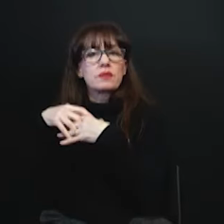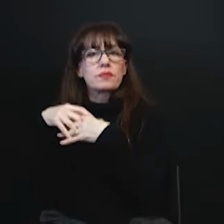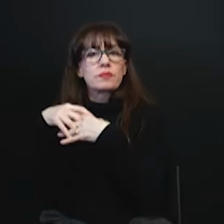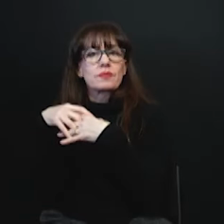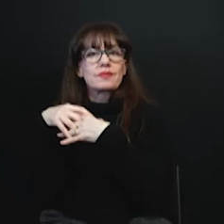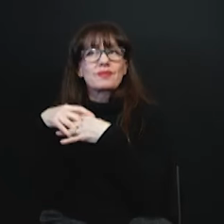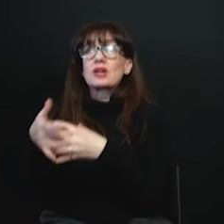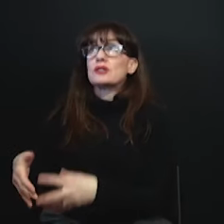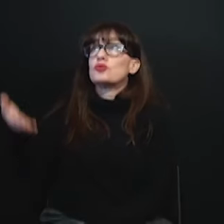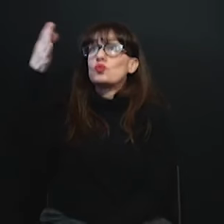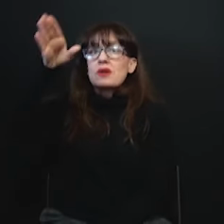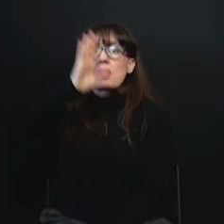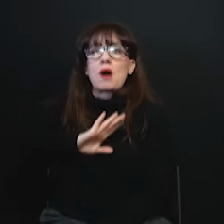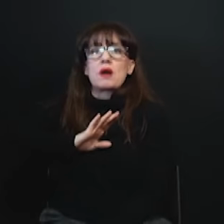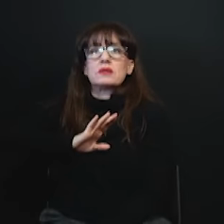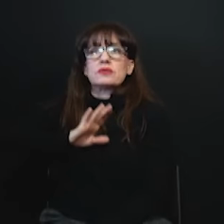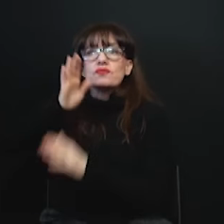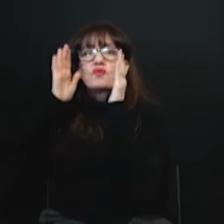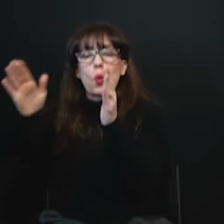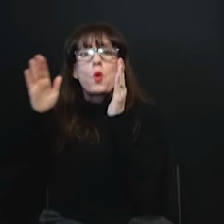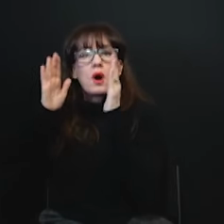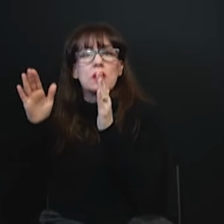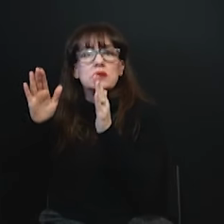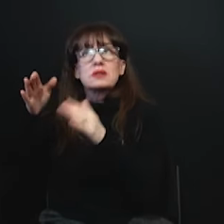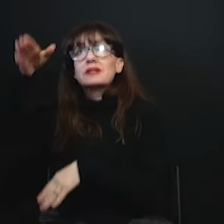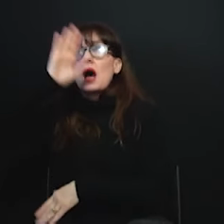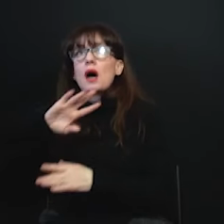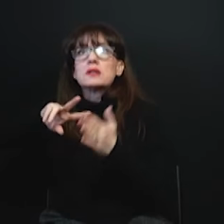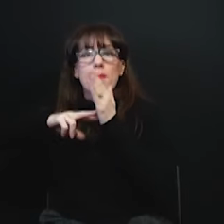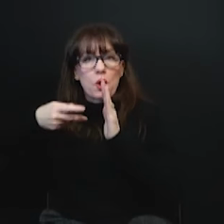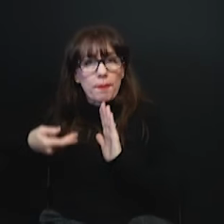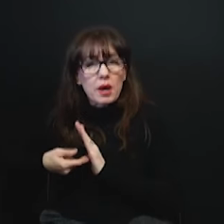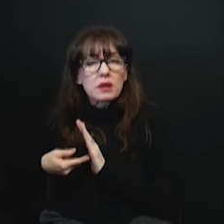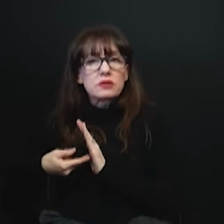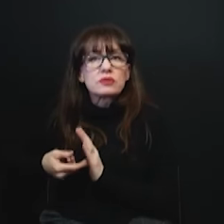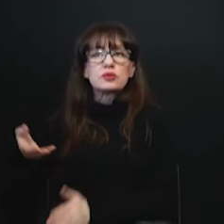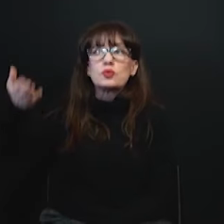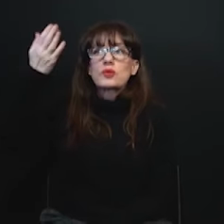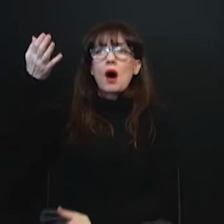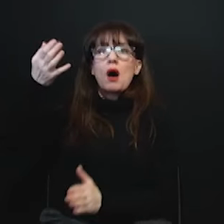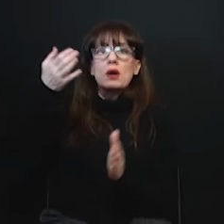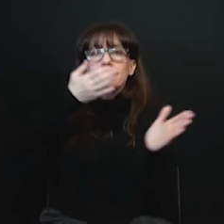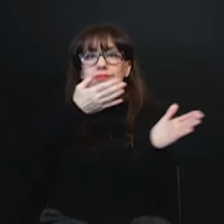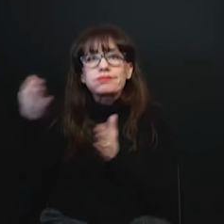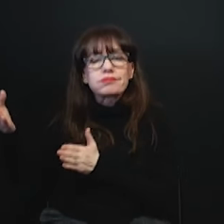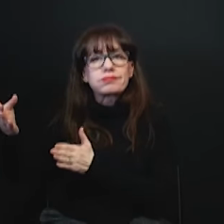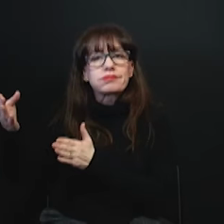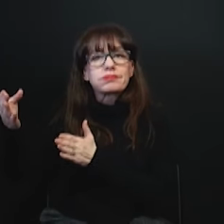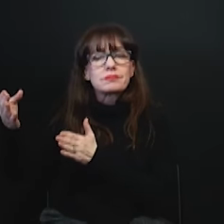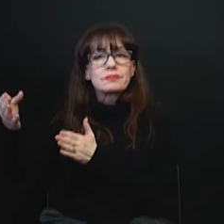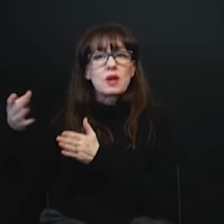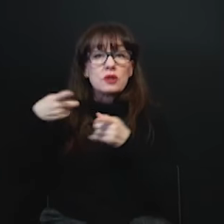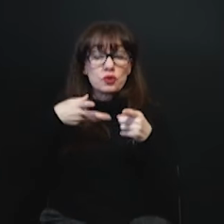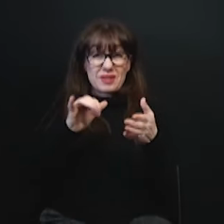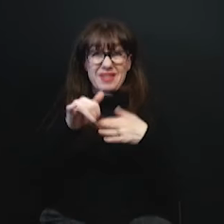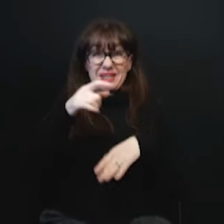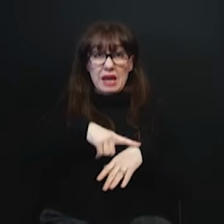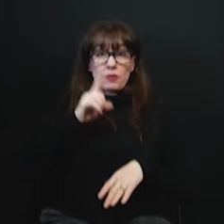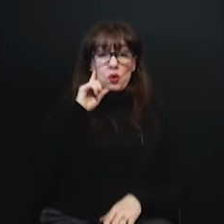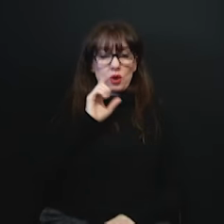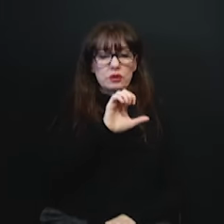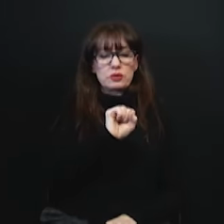to God's ways, to God's purposes, to God's agenda. During that time, as you heard Shelby